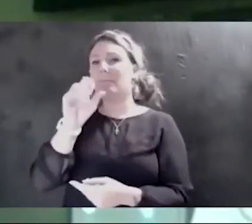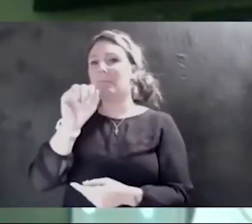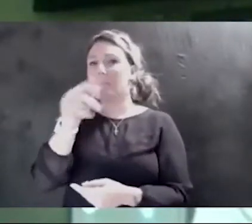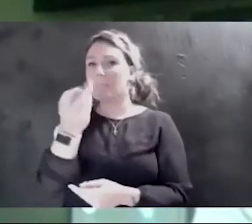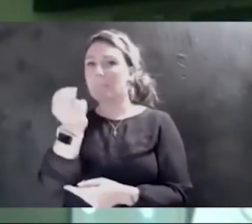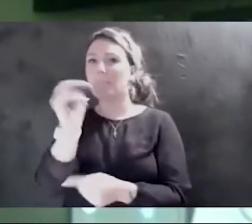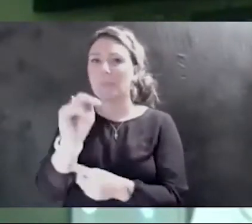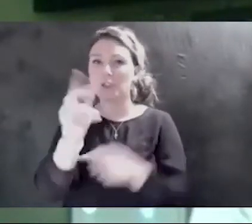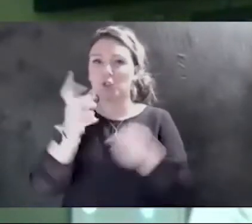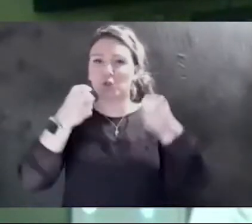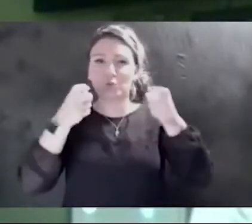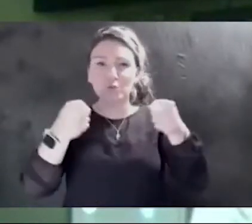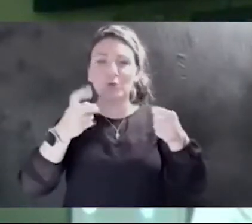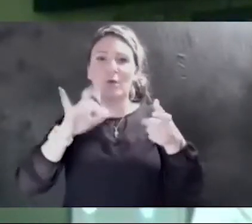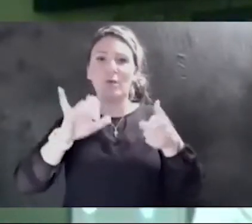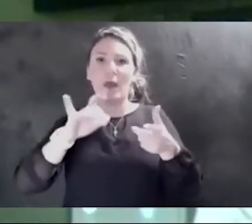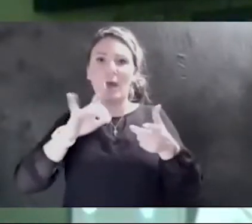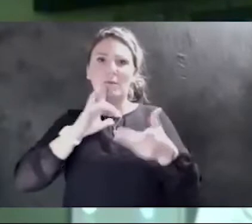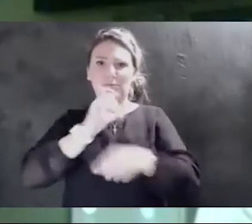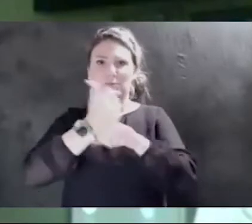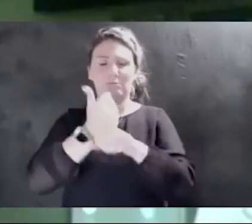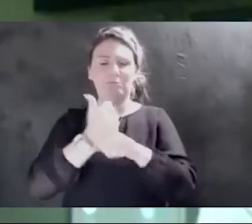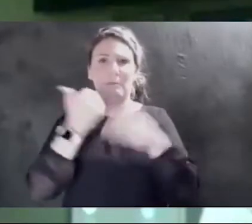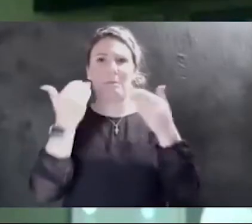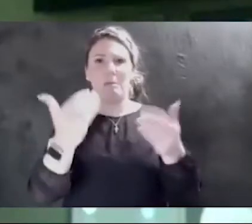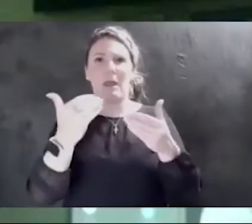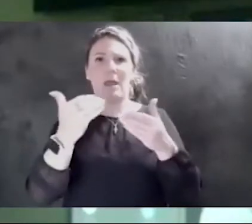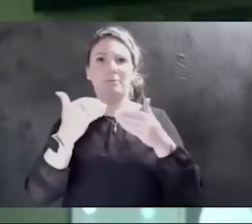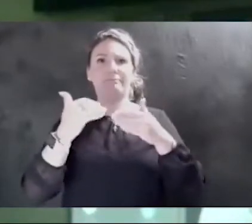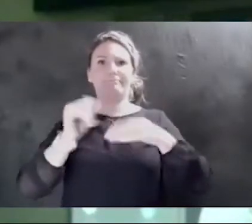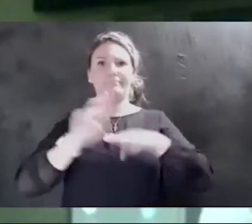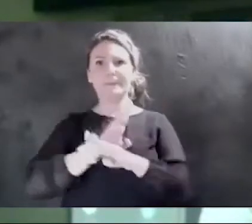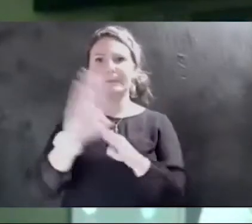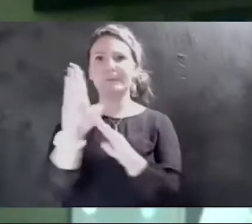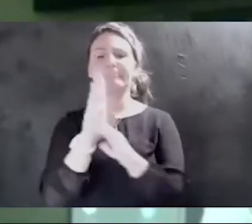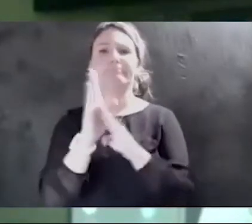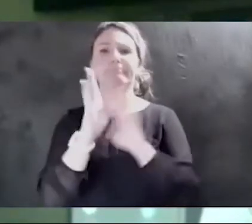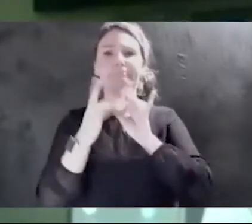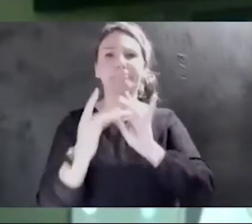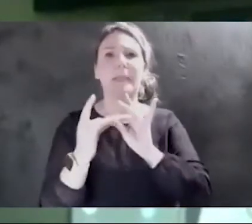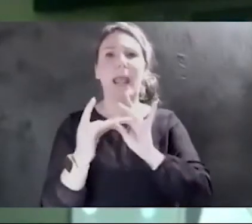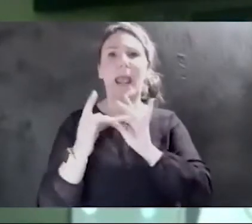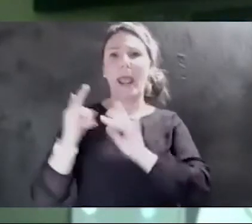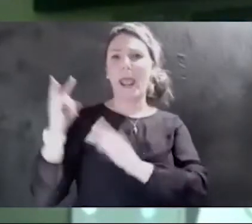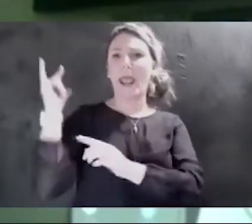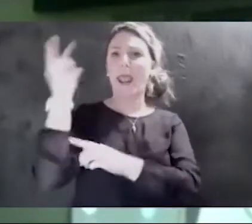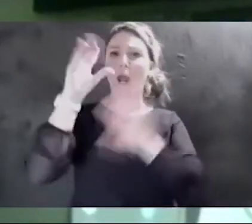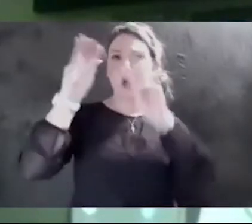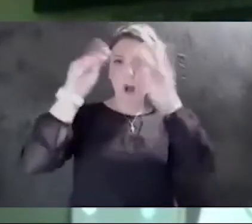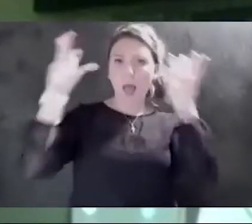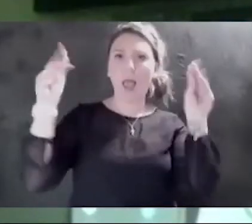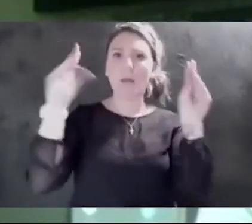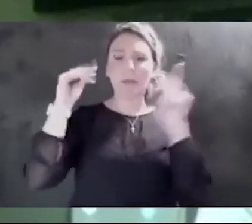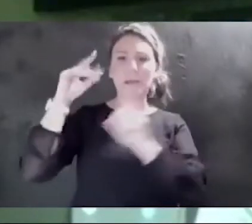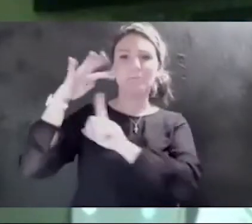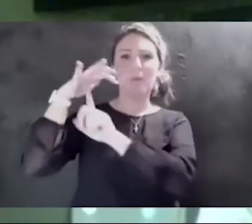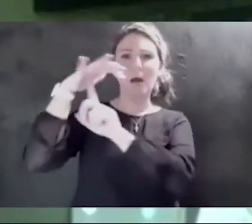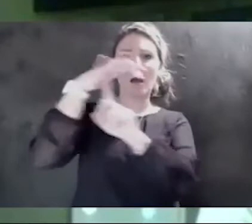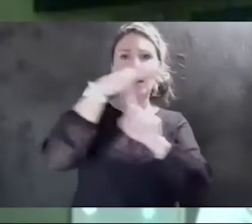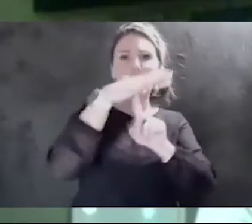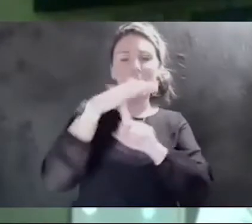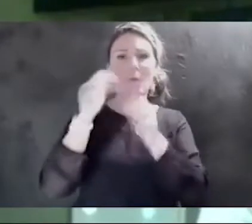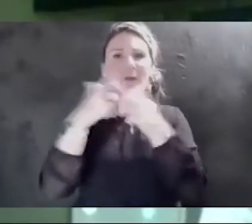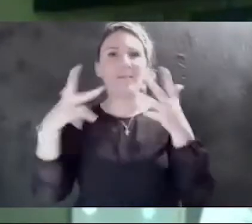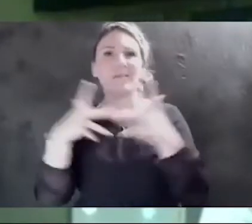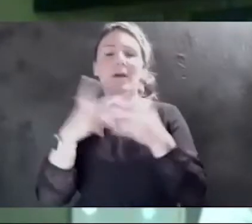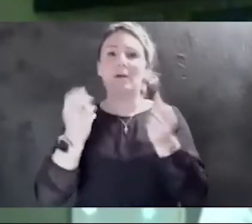to allow facilities to connect with air ambulance providers without making multiple phone calls. Well, when the pandemic hit,